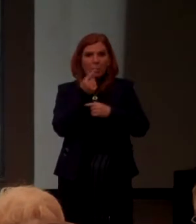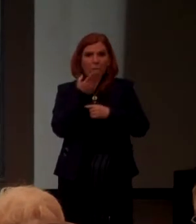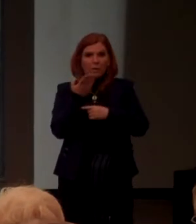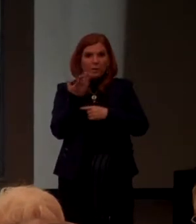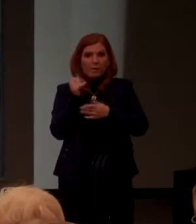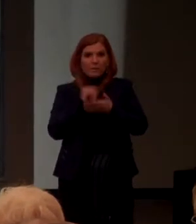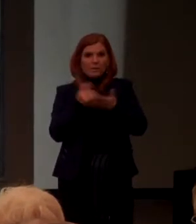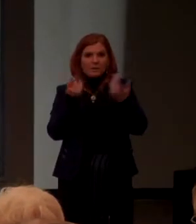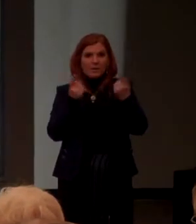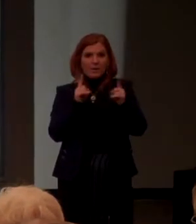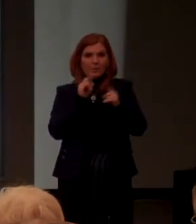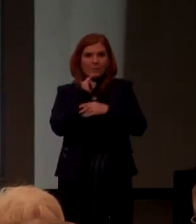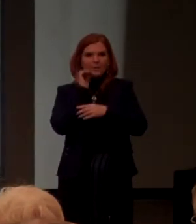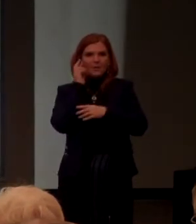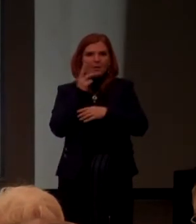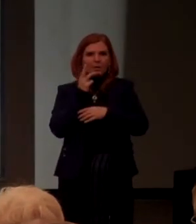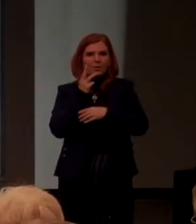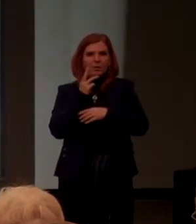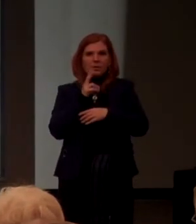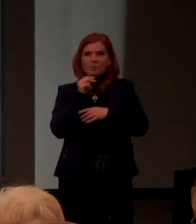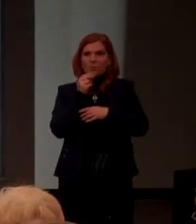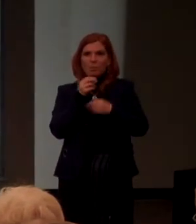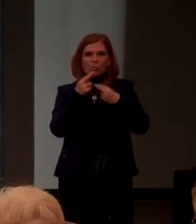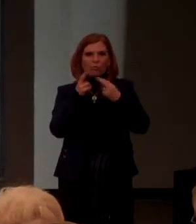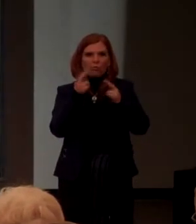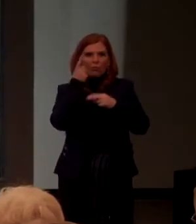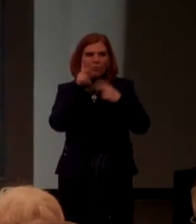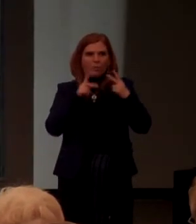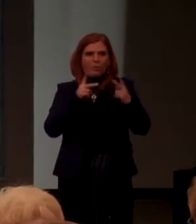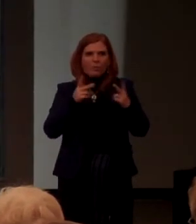things that's happening is that Wheeling has run out of room.